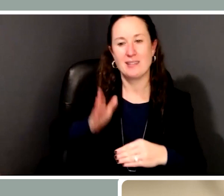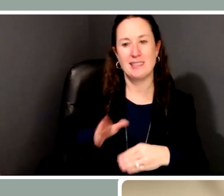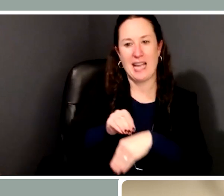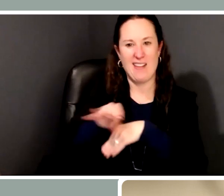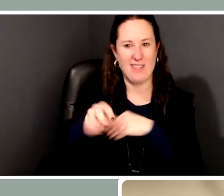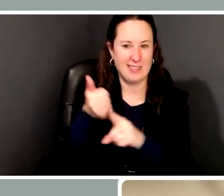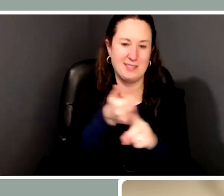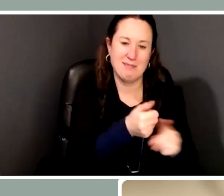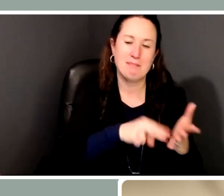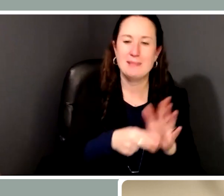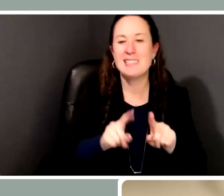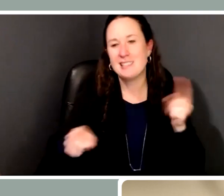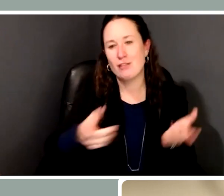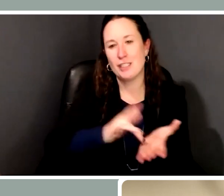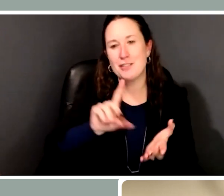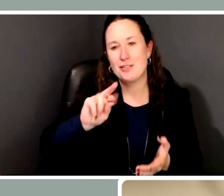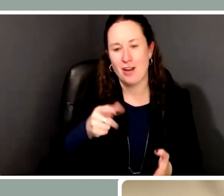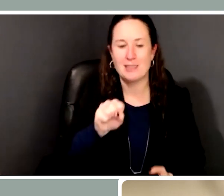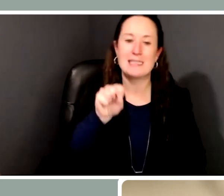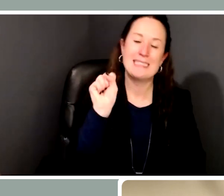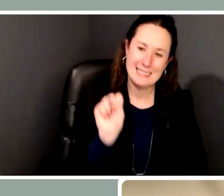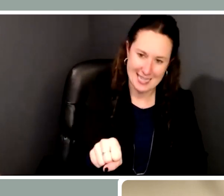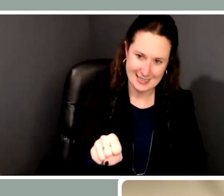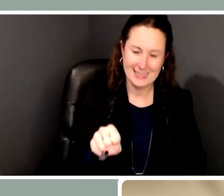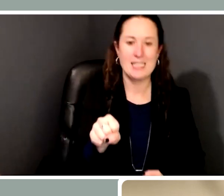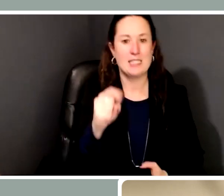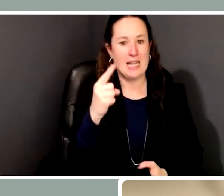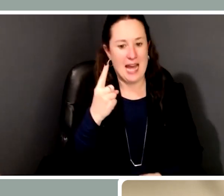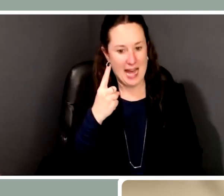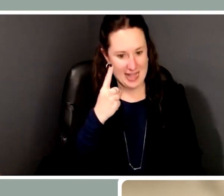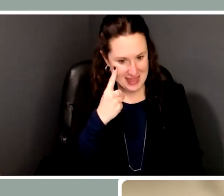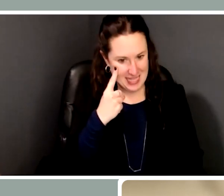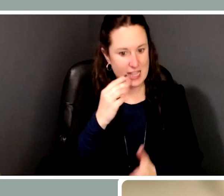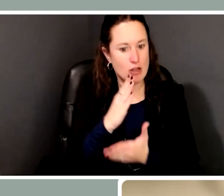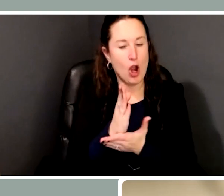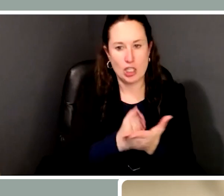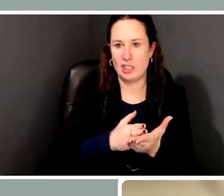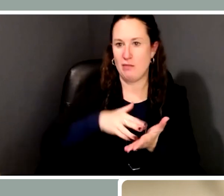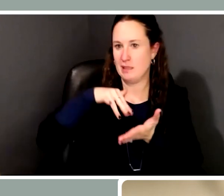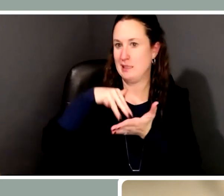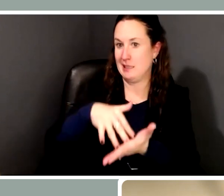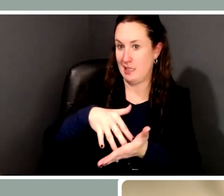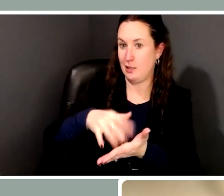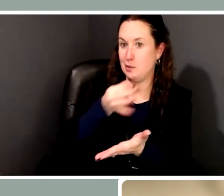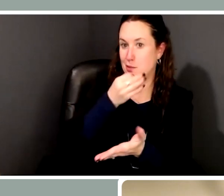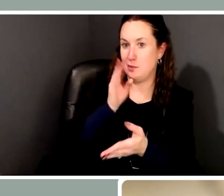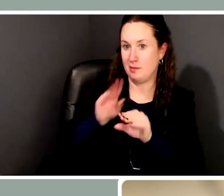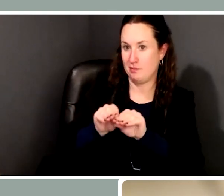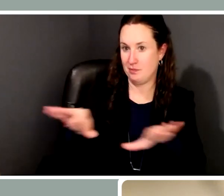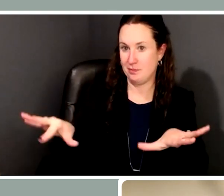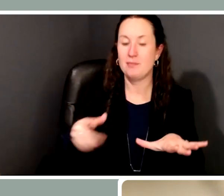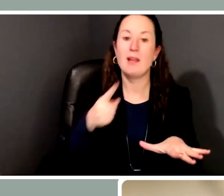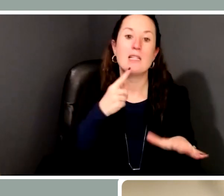drugs. I think there are some studies coming out that are suggesting